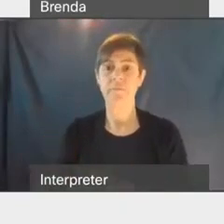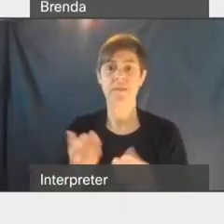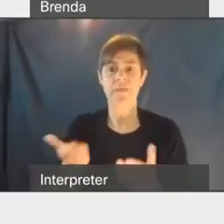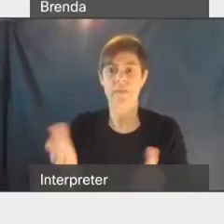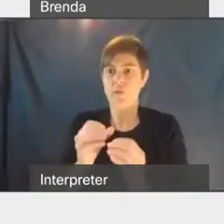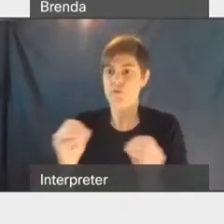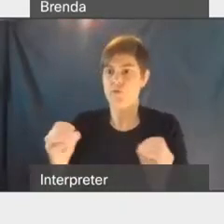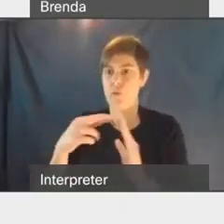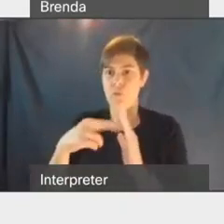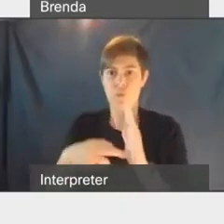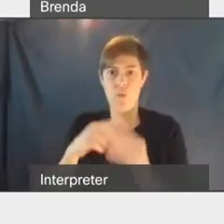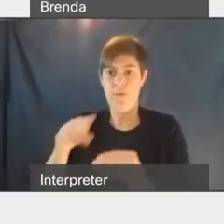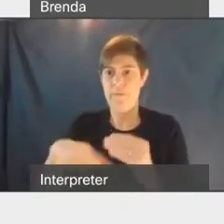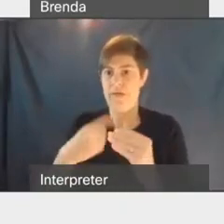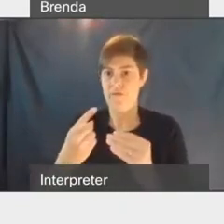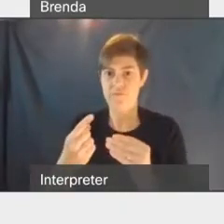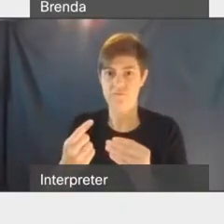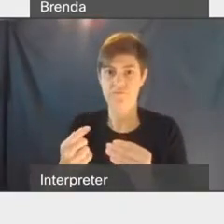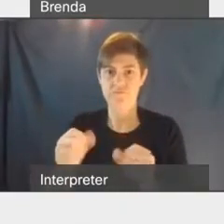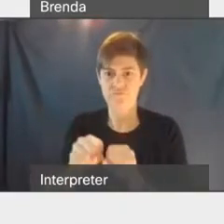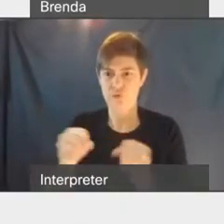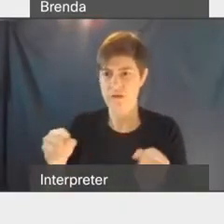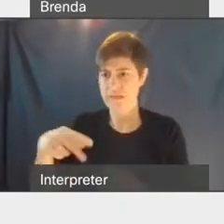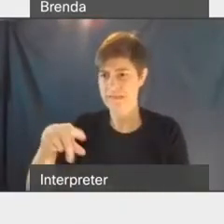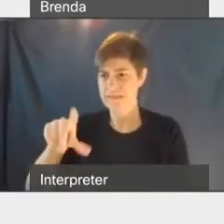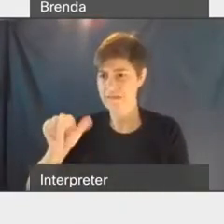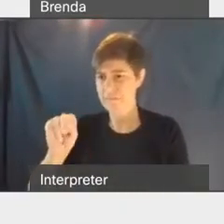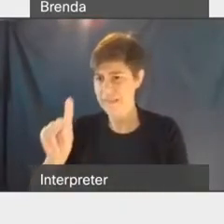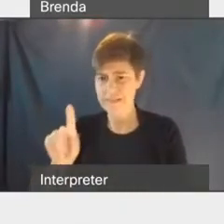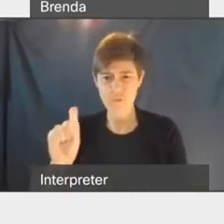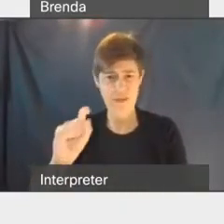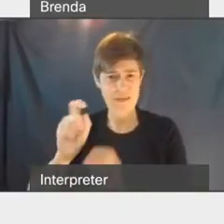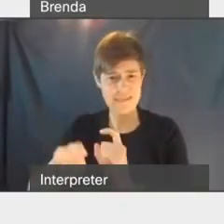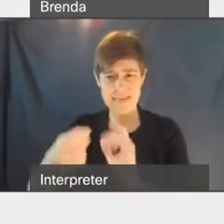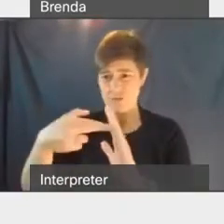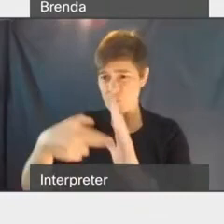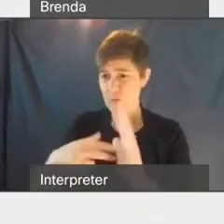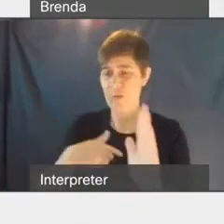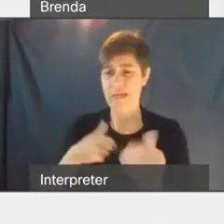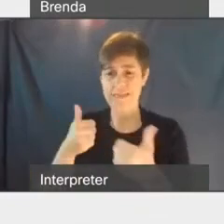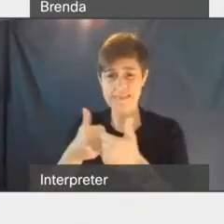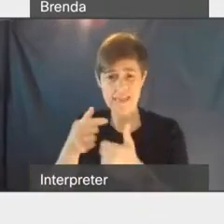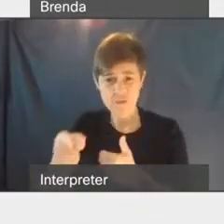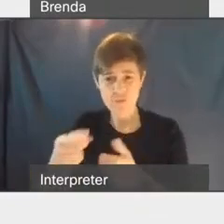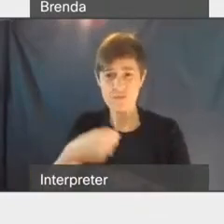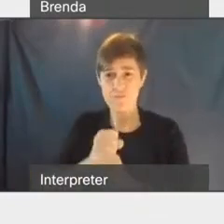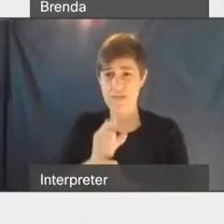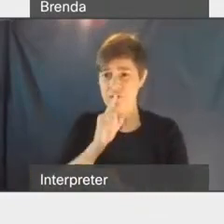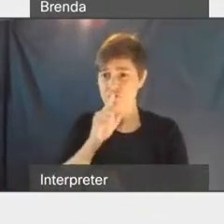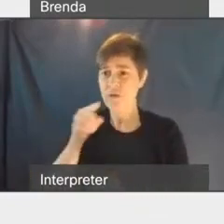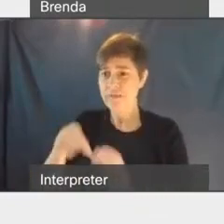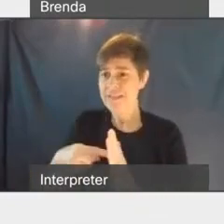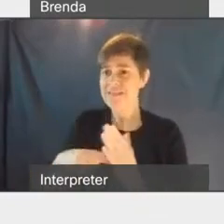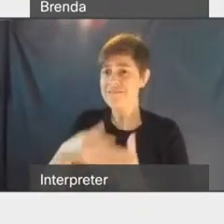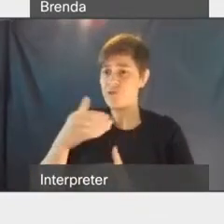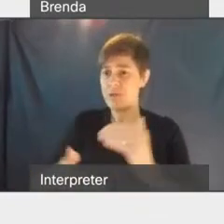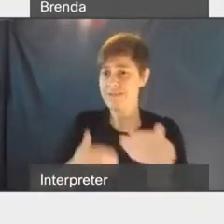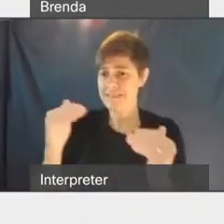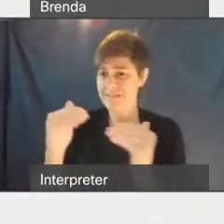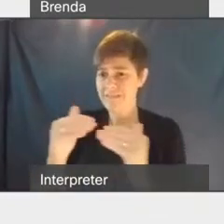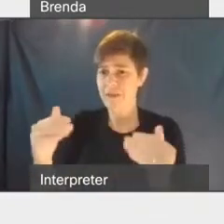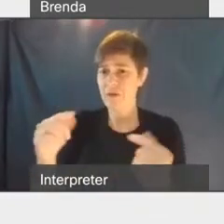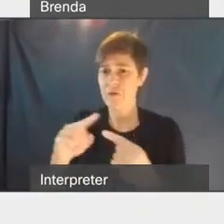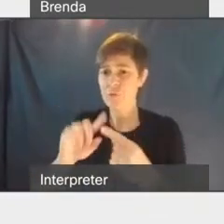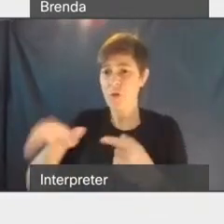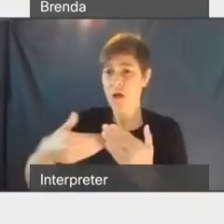about breaking the plane. Had to change that rule. So I challenge you to make sure that this process is fair to all